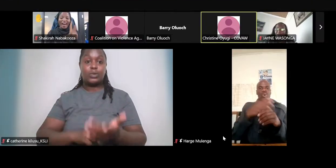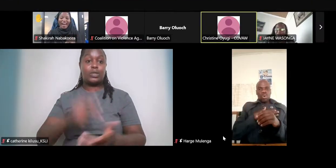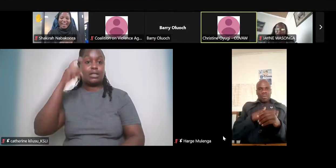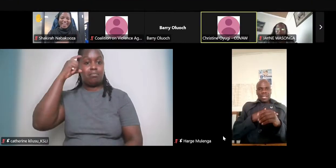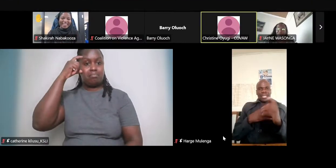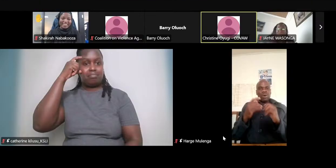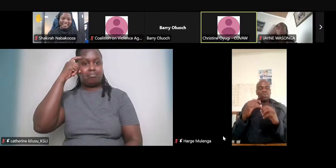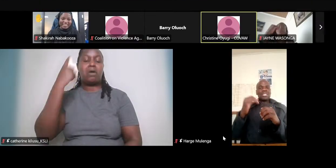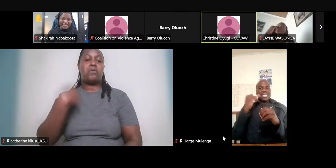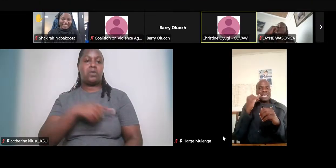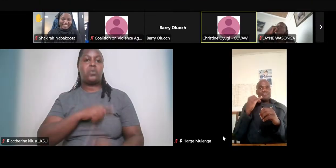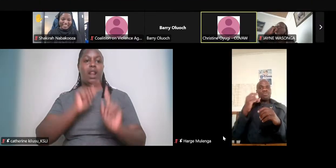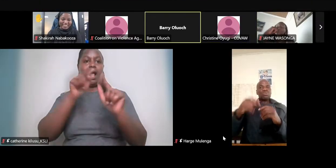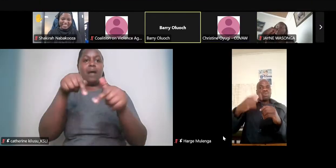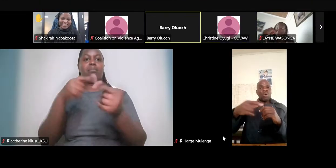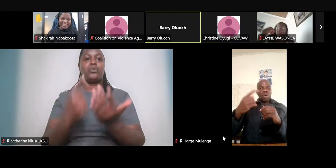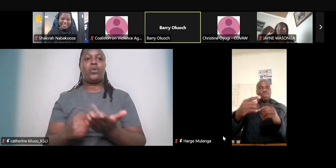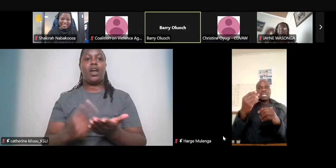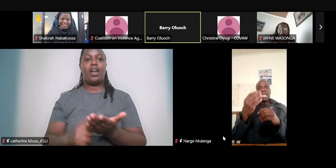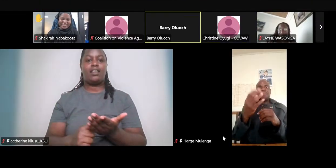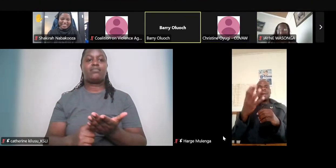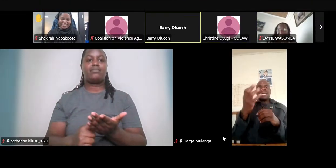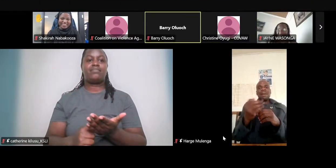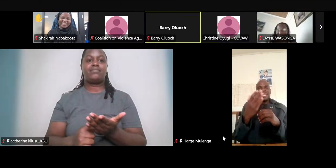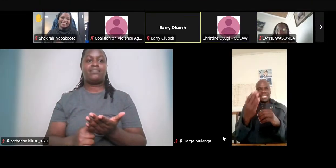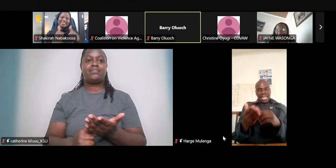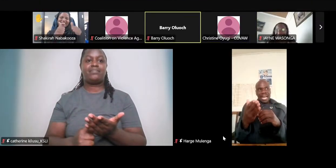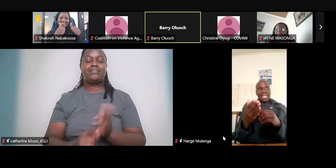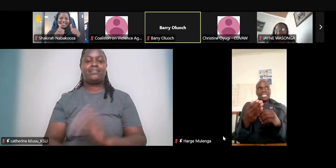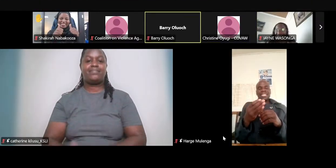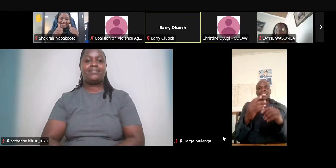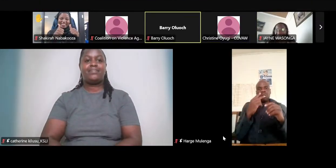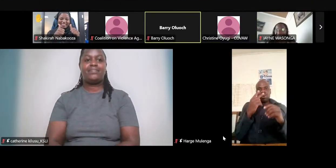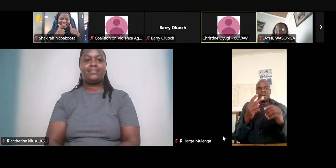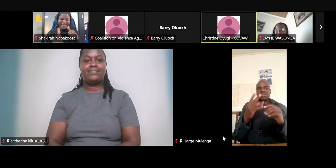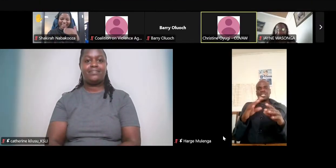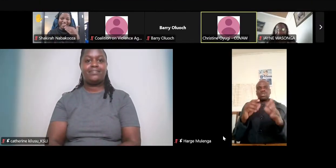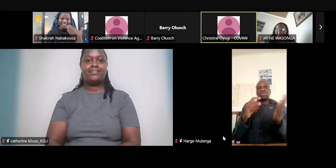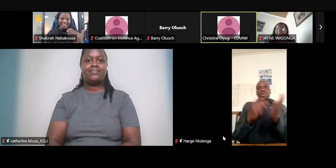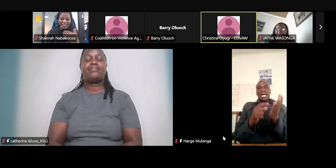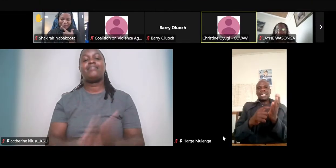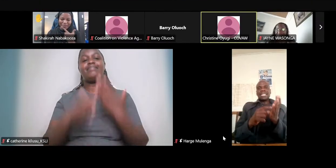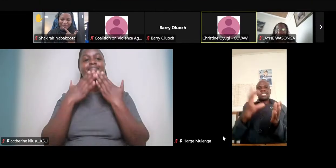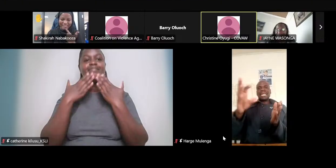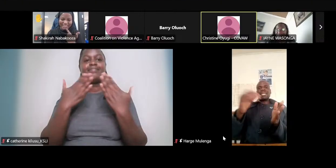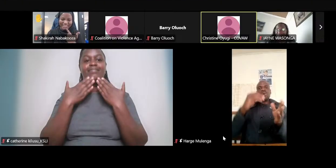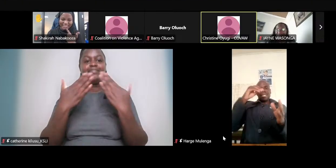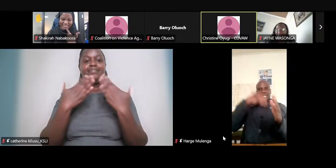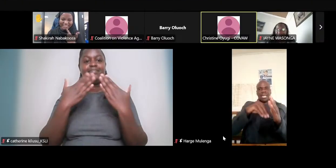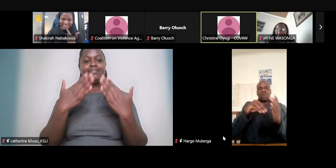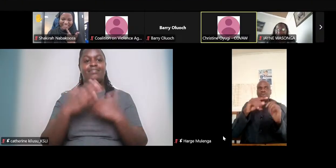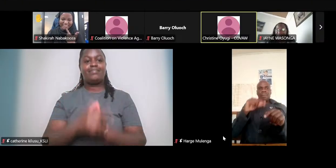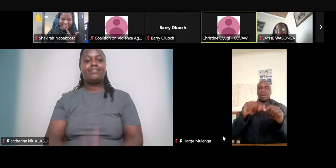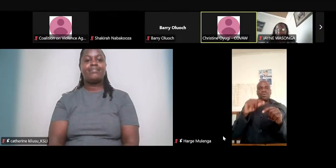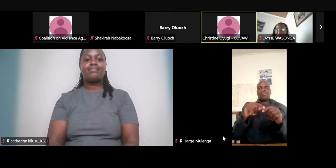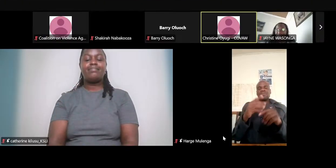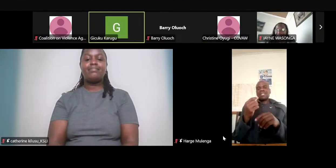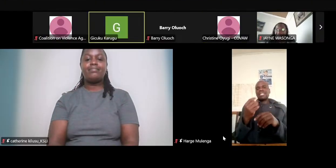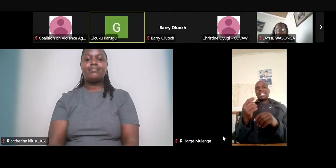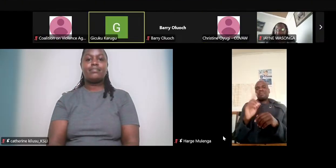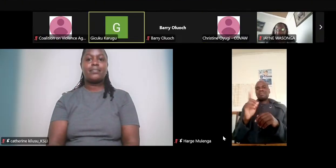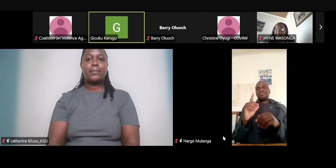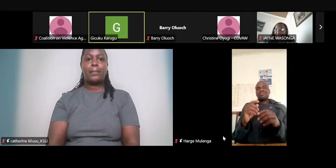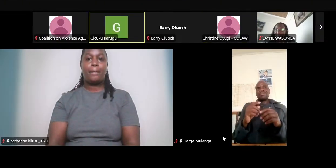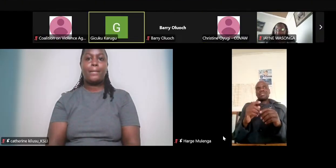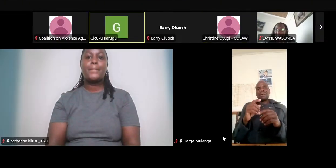to Uganda. Okay, agreed. Thank you so much. all Gishugu? right. Uh,